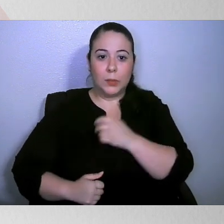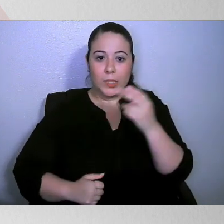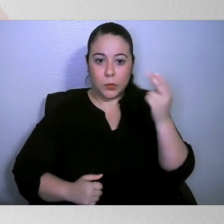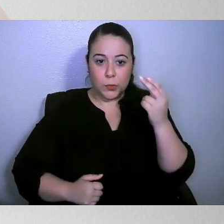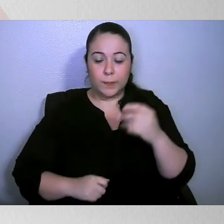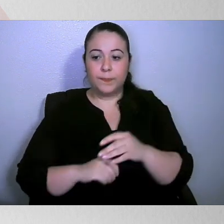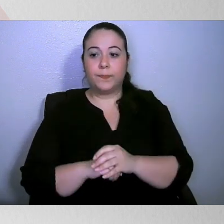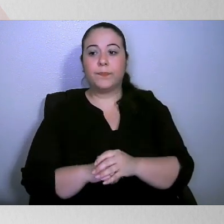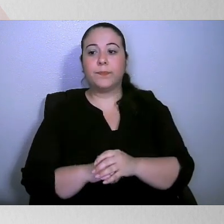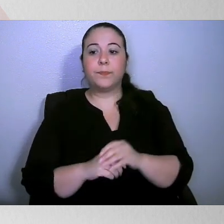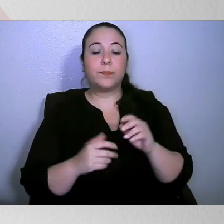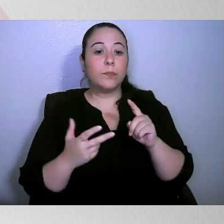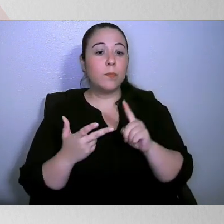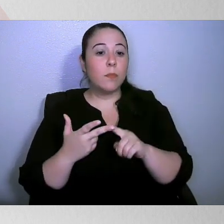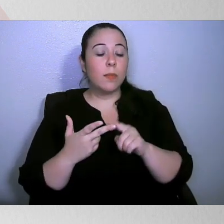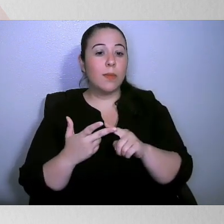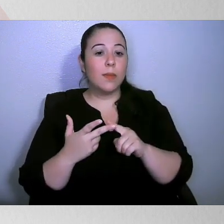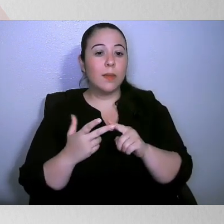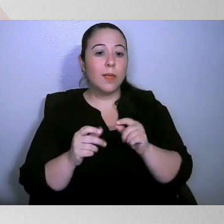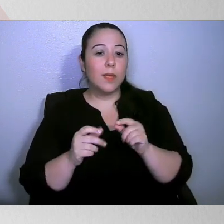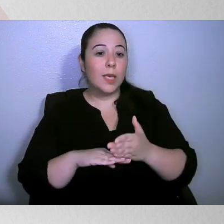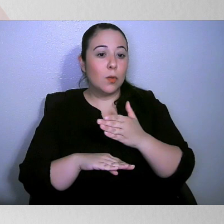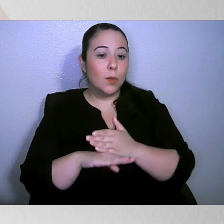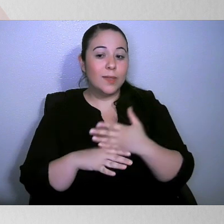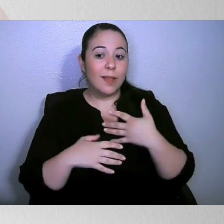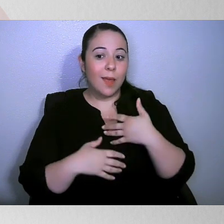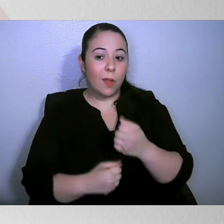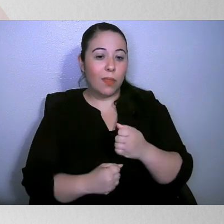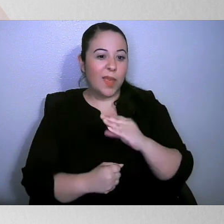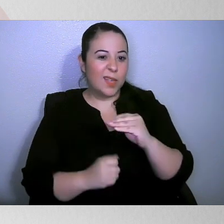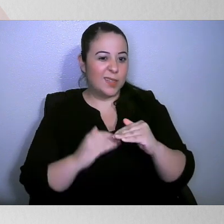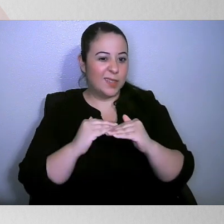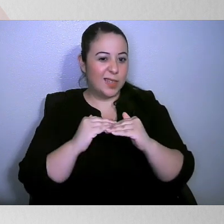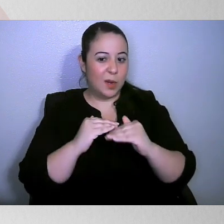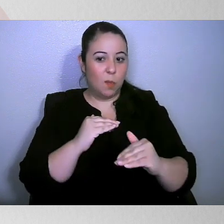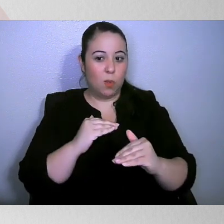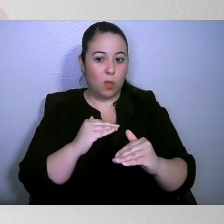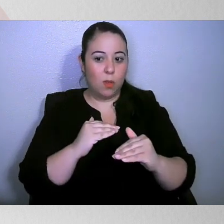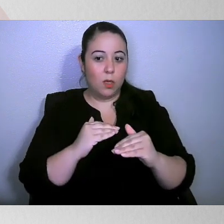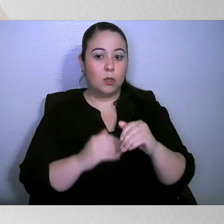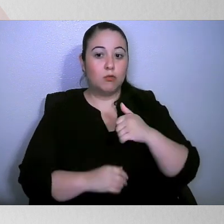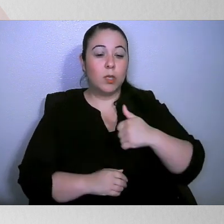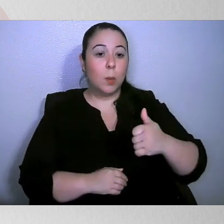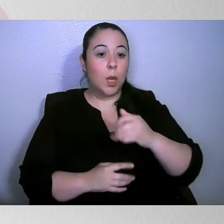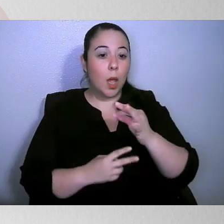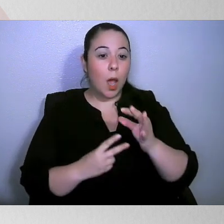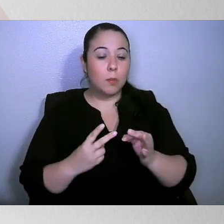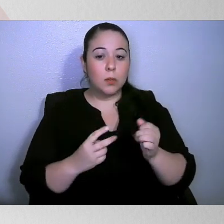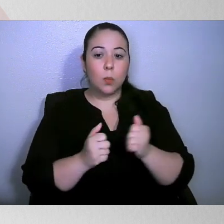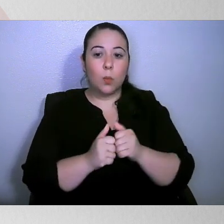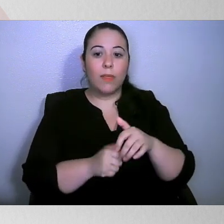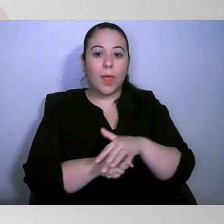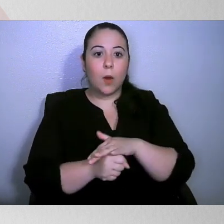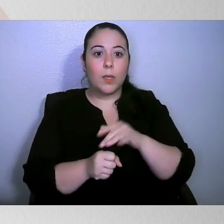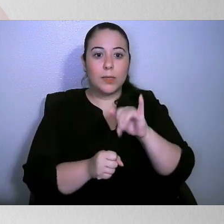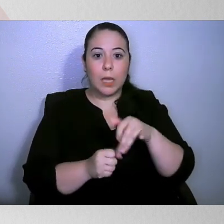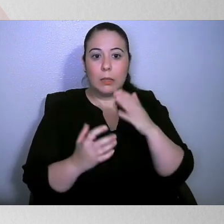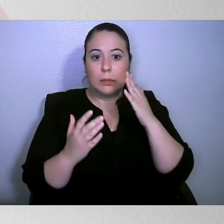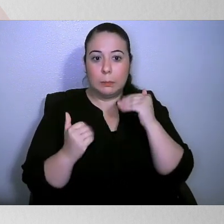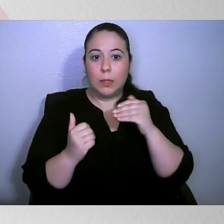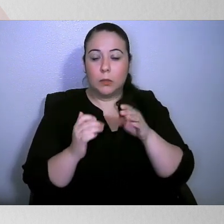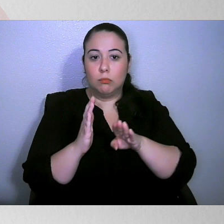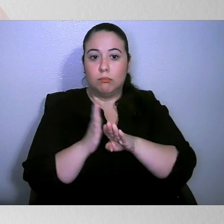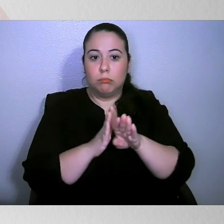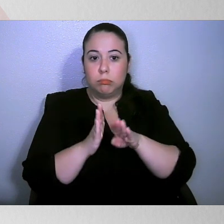3, increase healthy and sustainable transportation options in areas with anticipated increases in intensity of public and